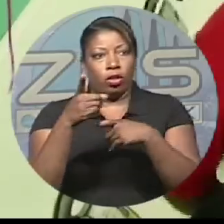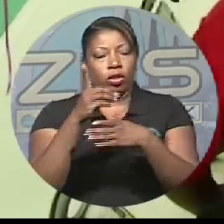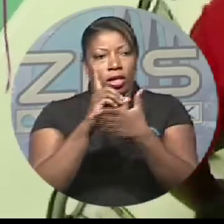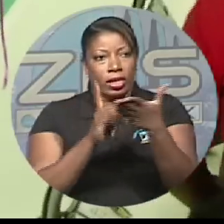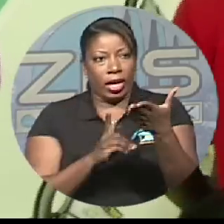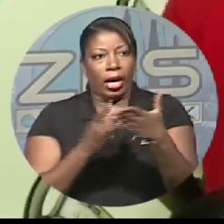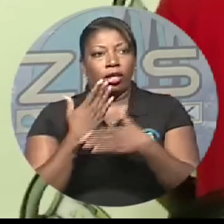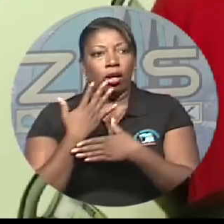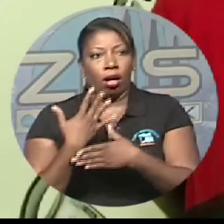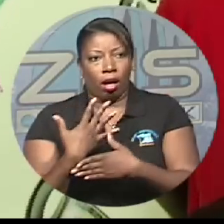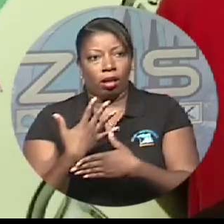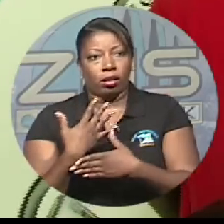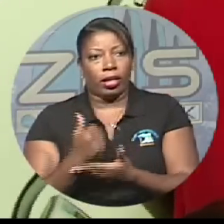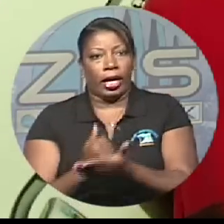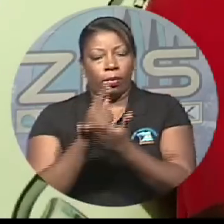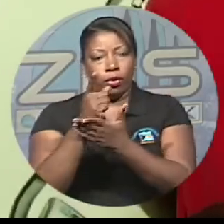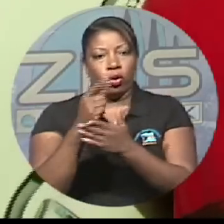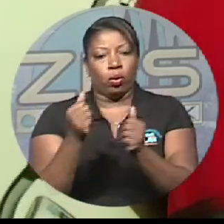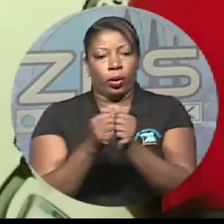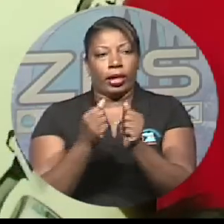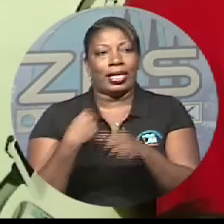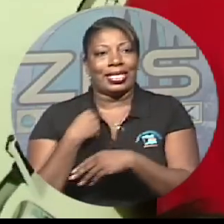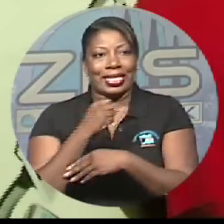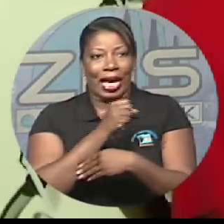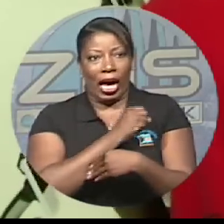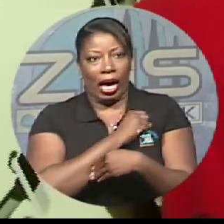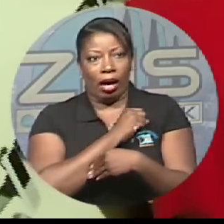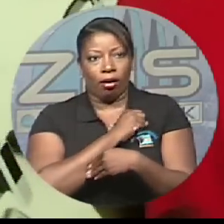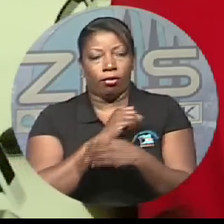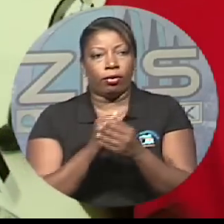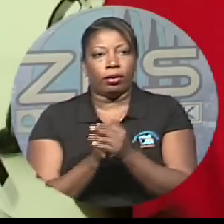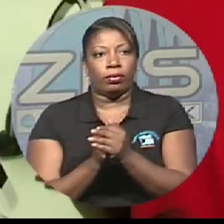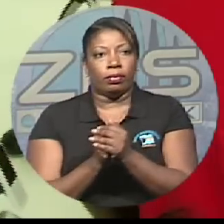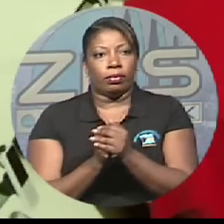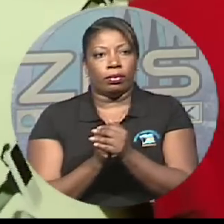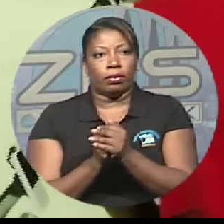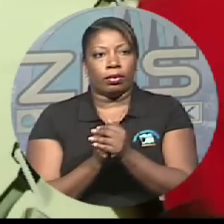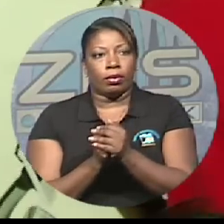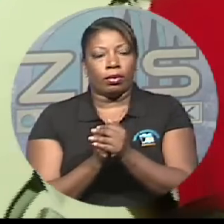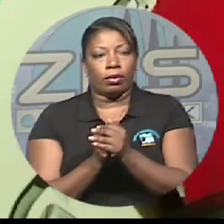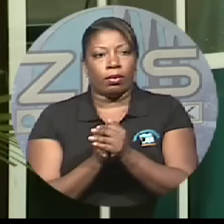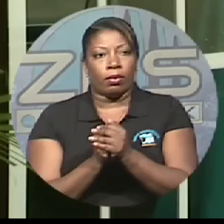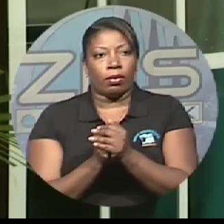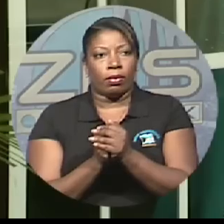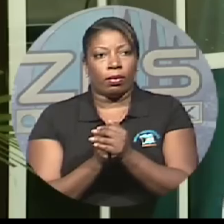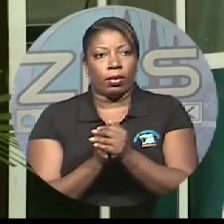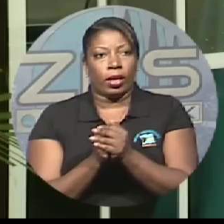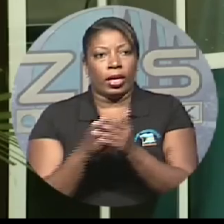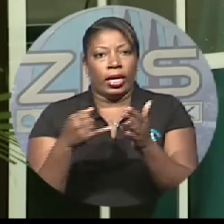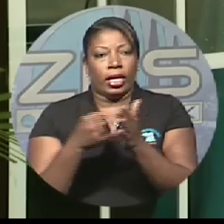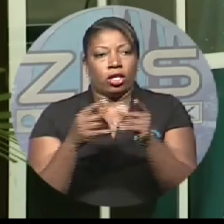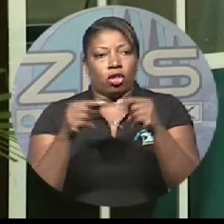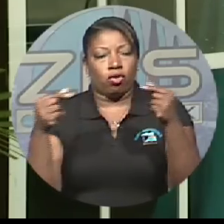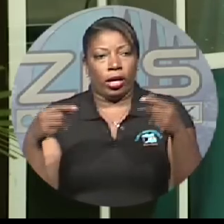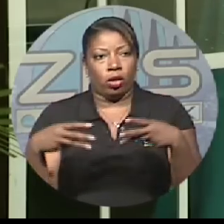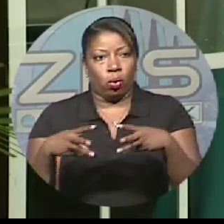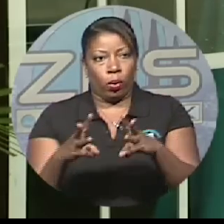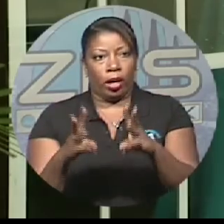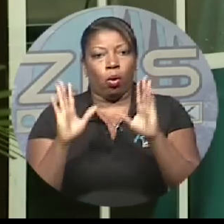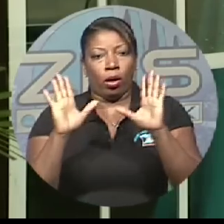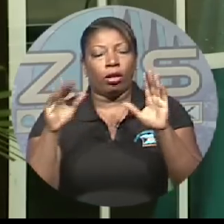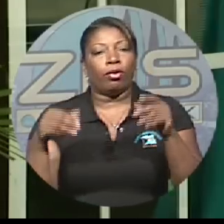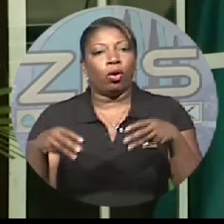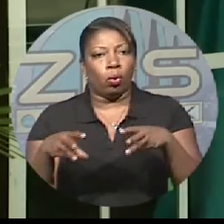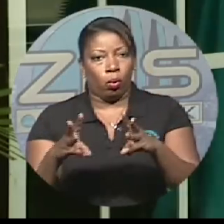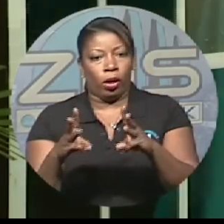designs, your colors, and assist you with staffing. Regarding franchise offerings, I think it's a great way